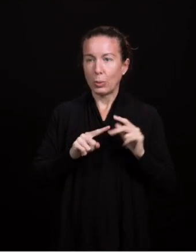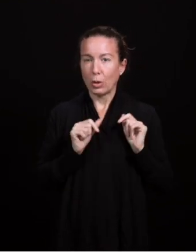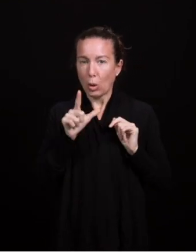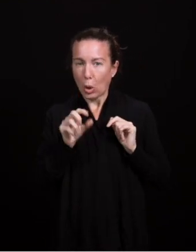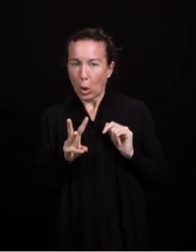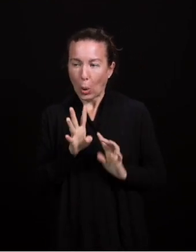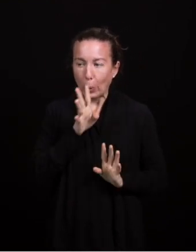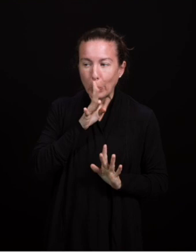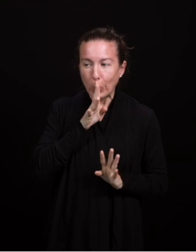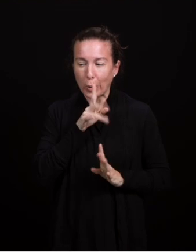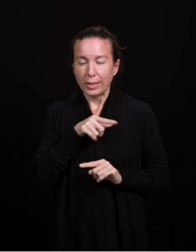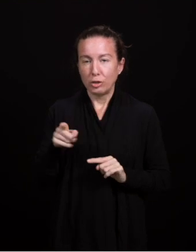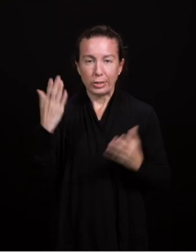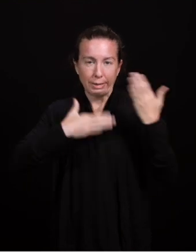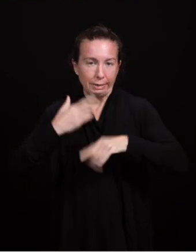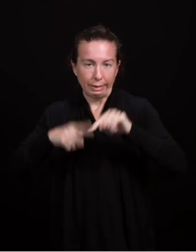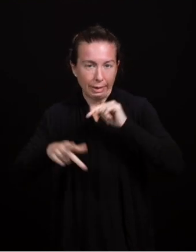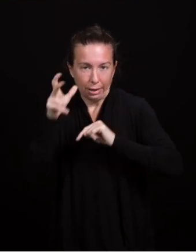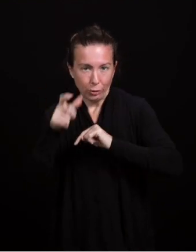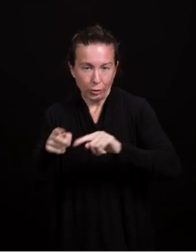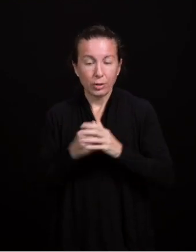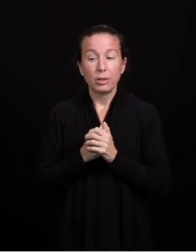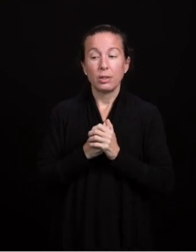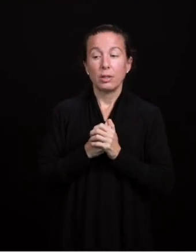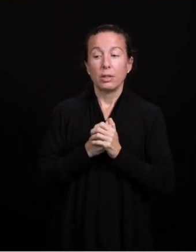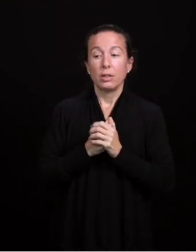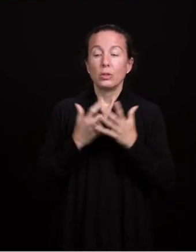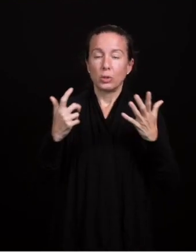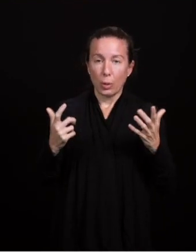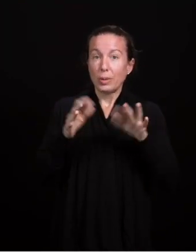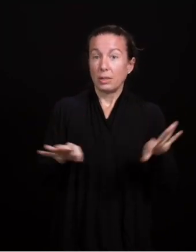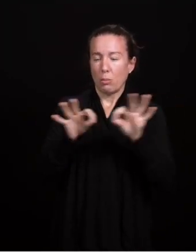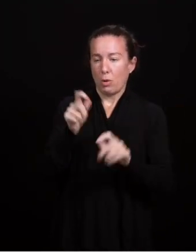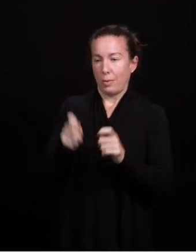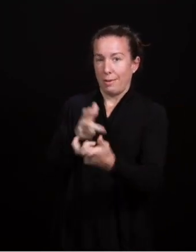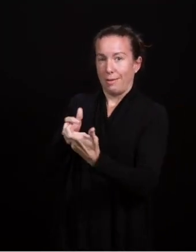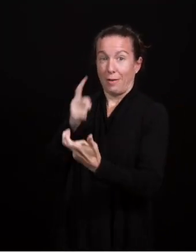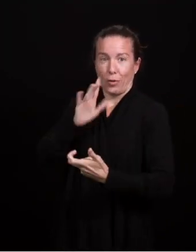then she can't hear you. So we've just learned, again, it's that adapting to her.